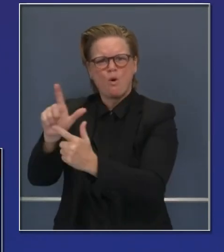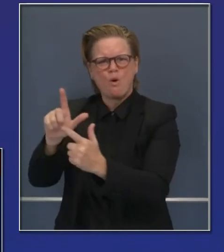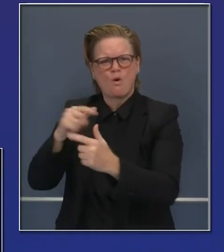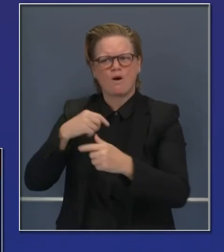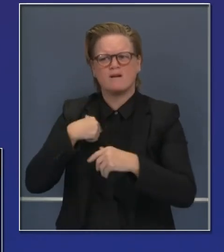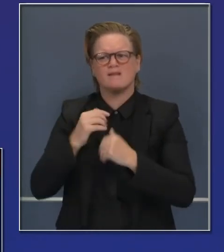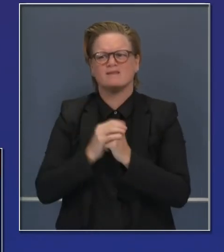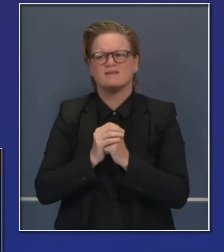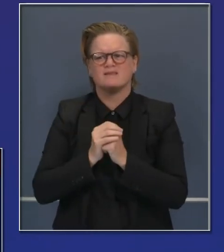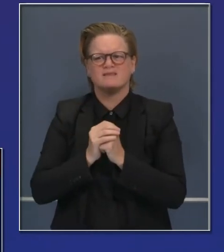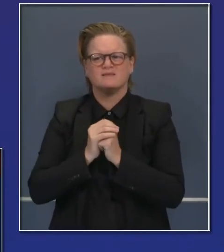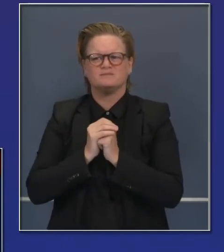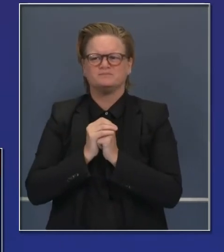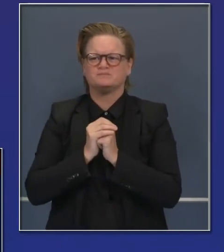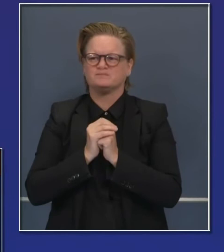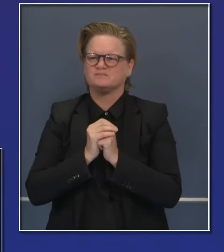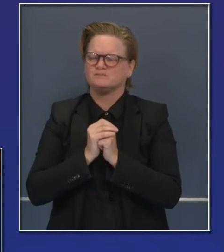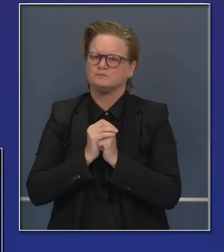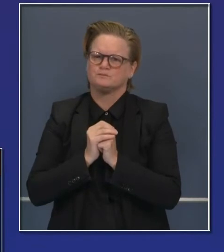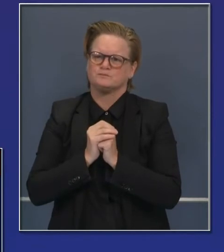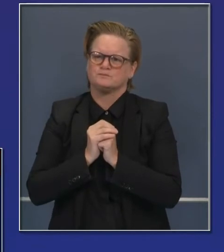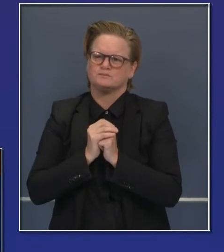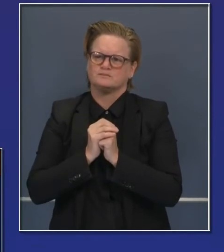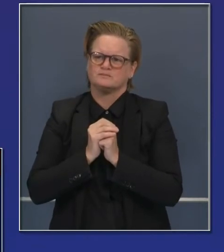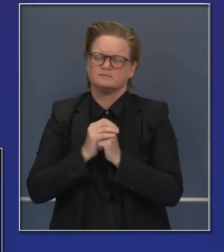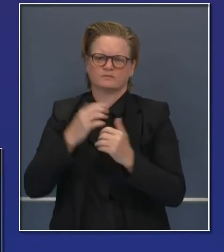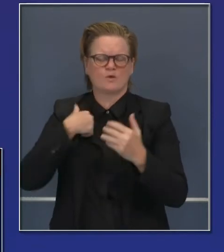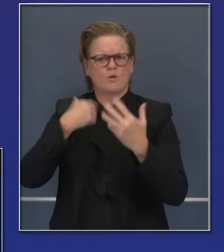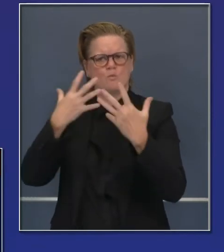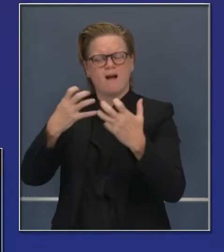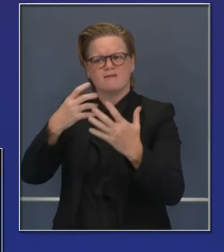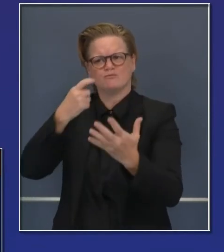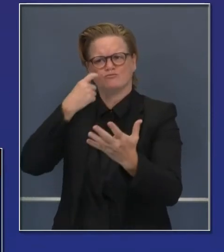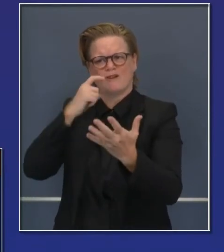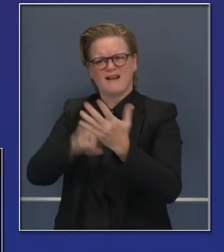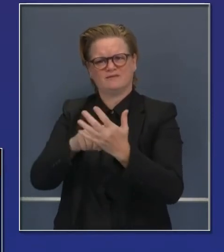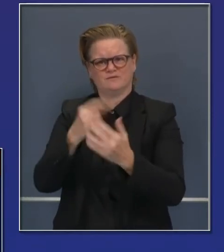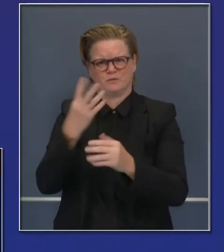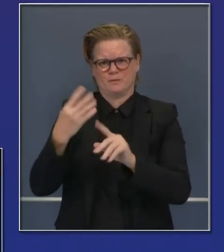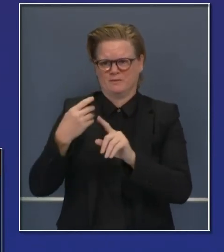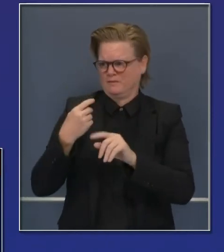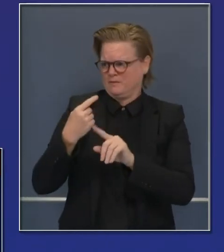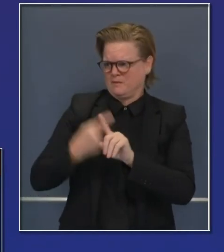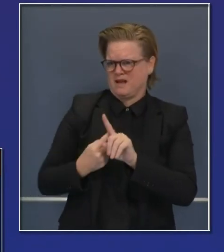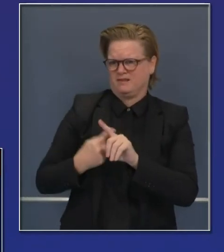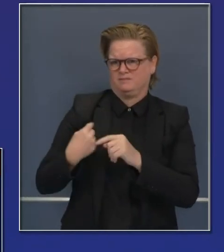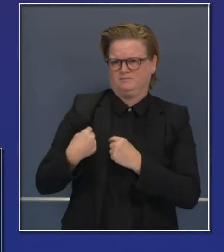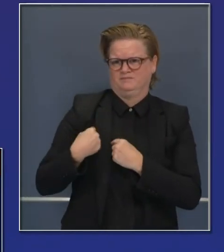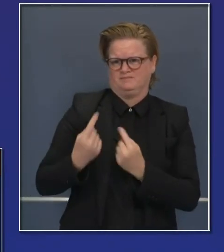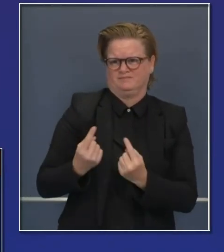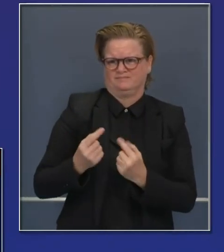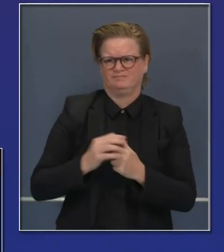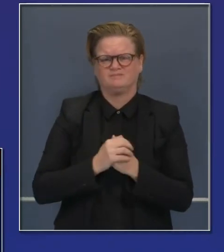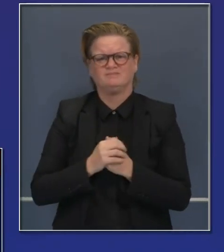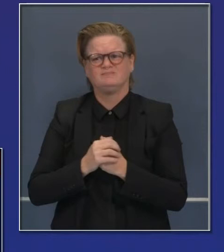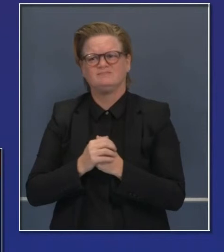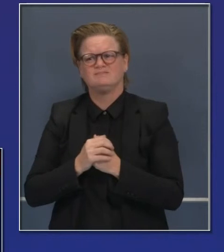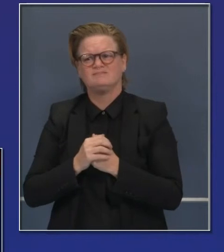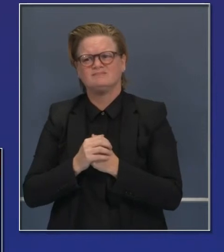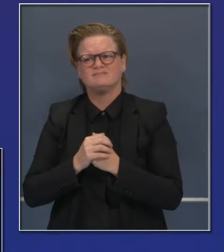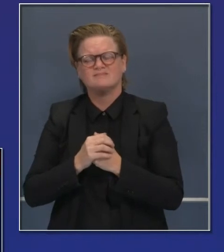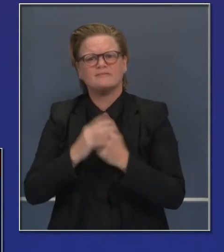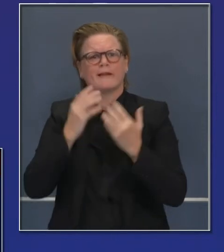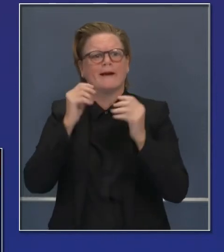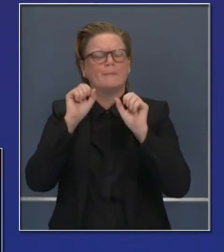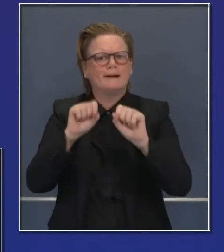number of months the limitations and capacity limitations in terms of doing everything that traditionally you were able